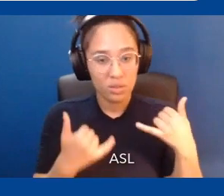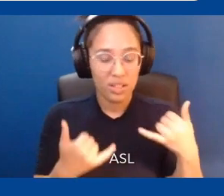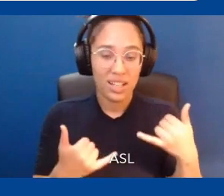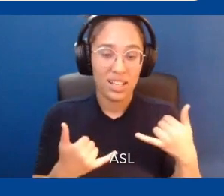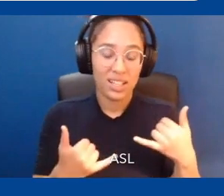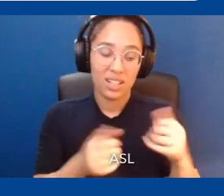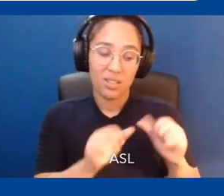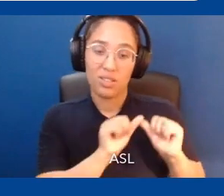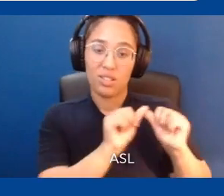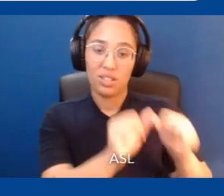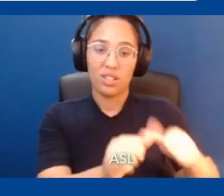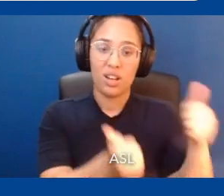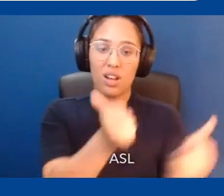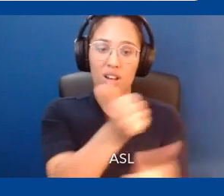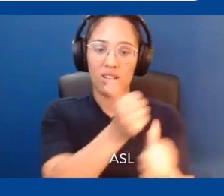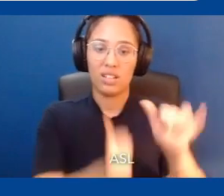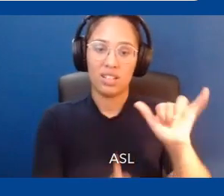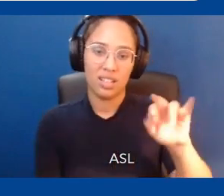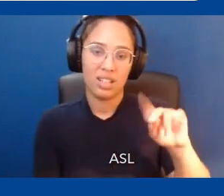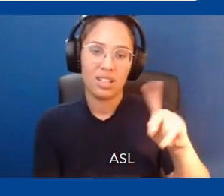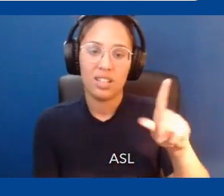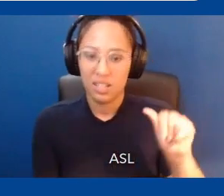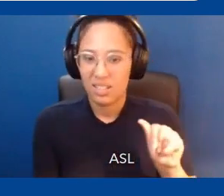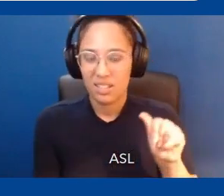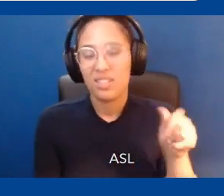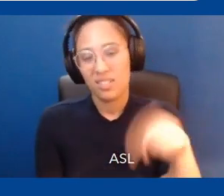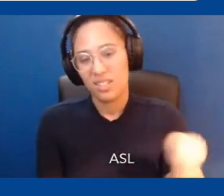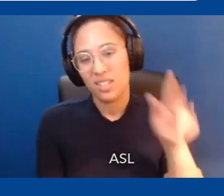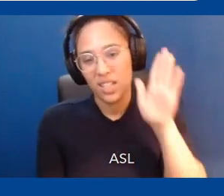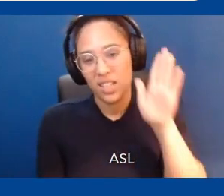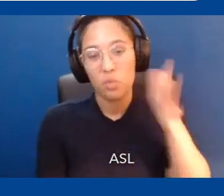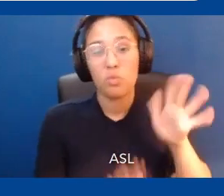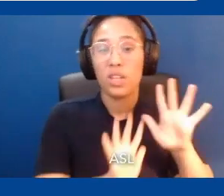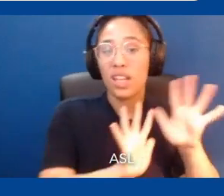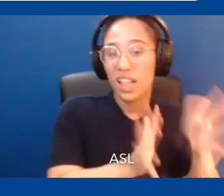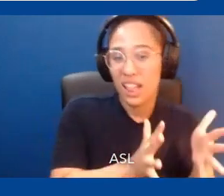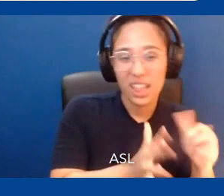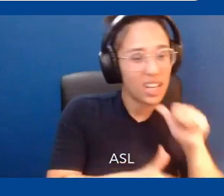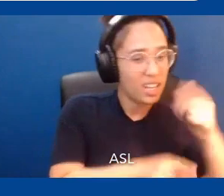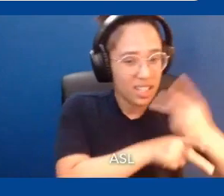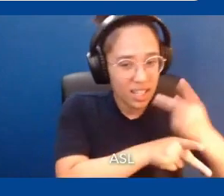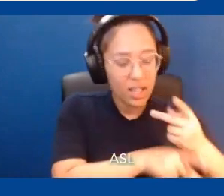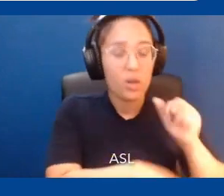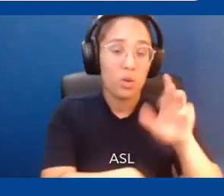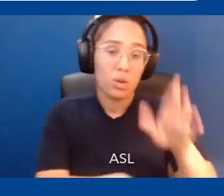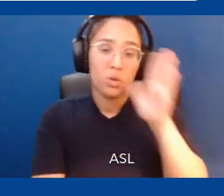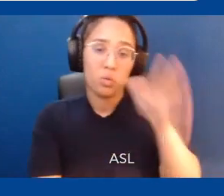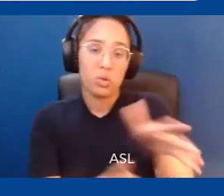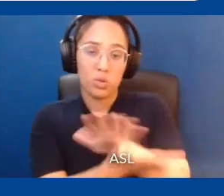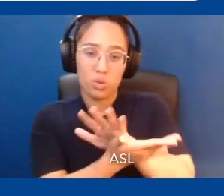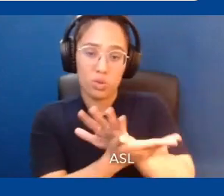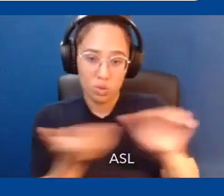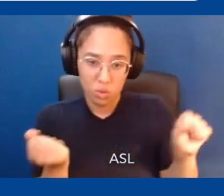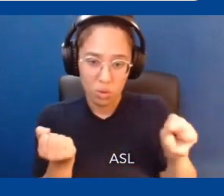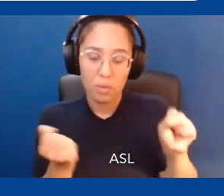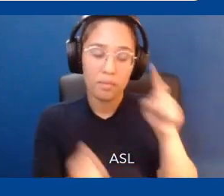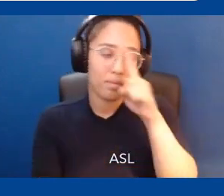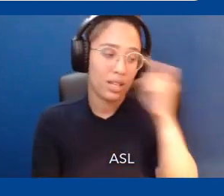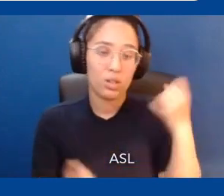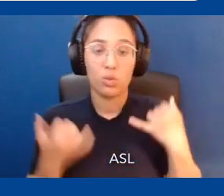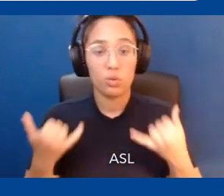will be destroyed. So, or there is just like neglect. Um, because there is a very